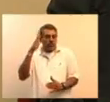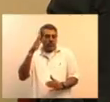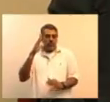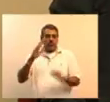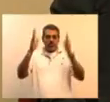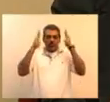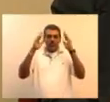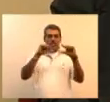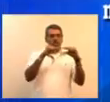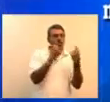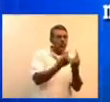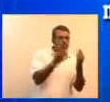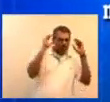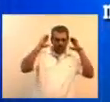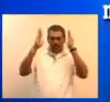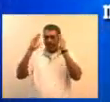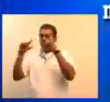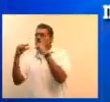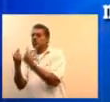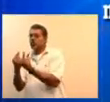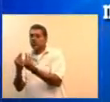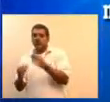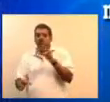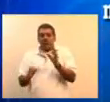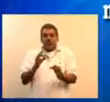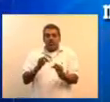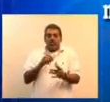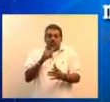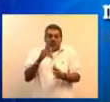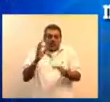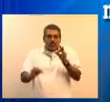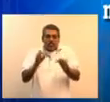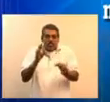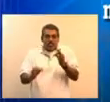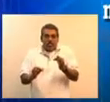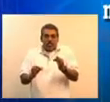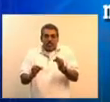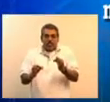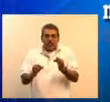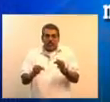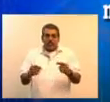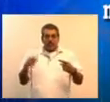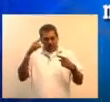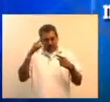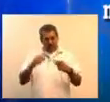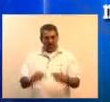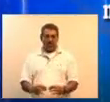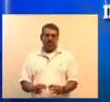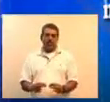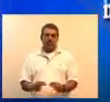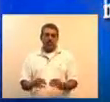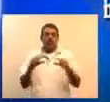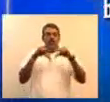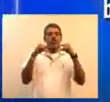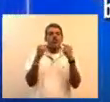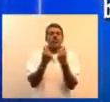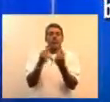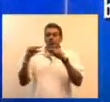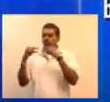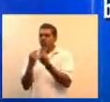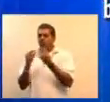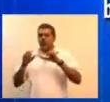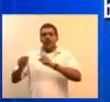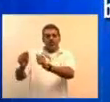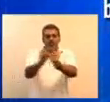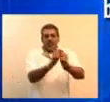party, the mediator. The mediator does not function as a judge of the issues between the parties. Instead,